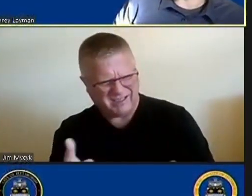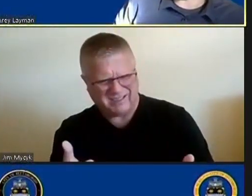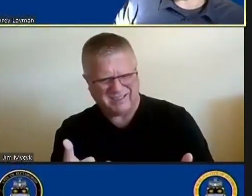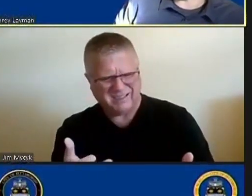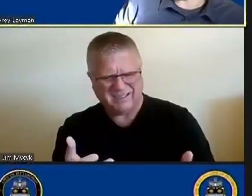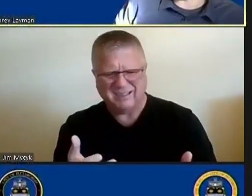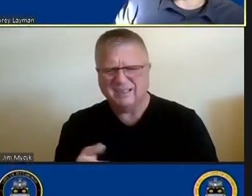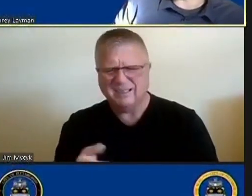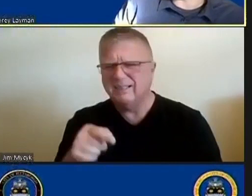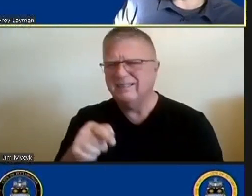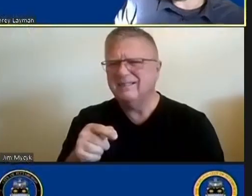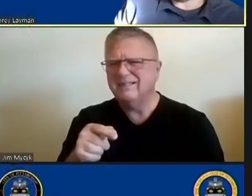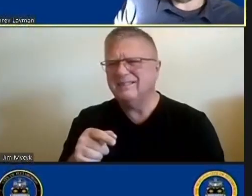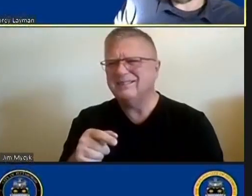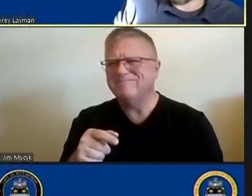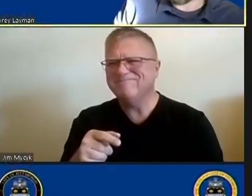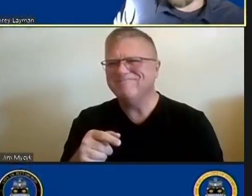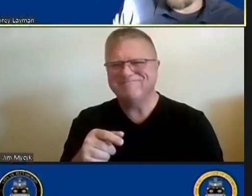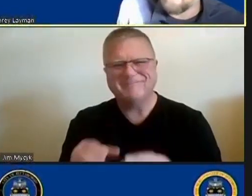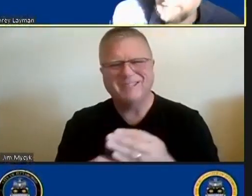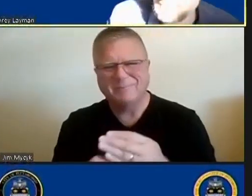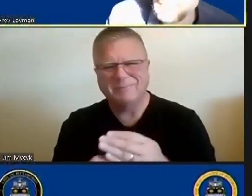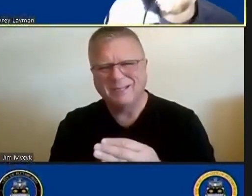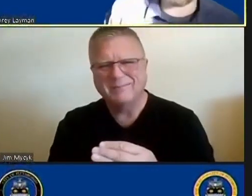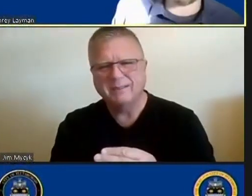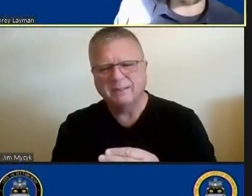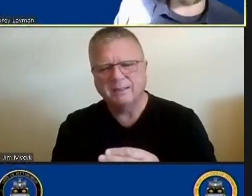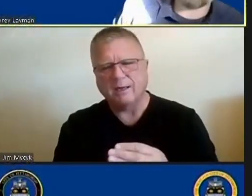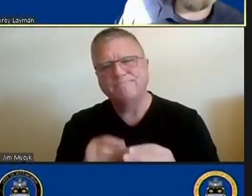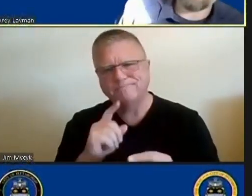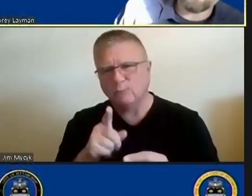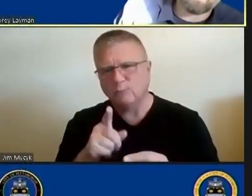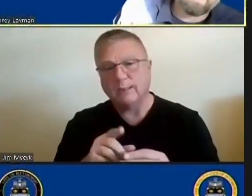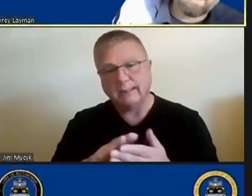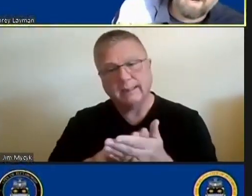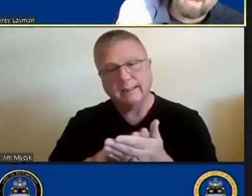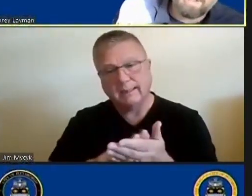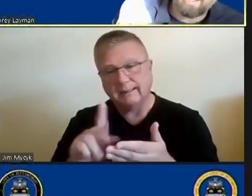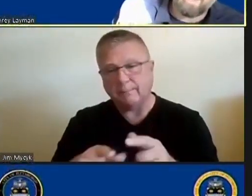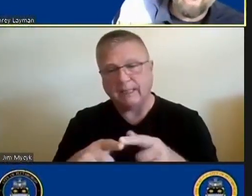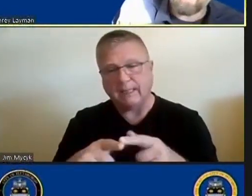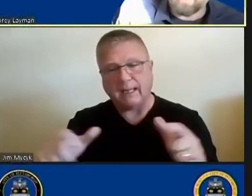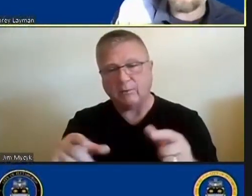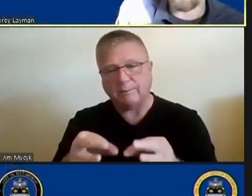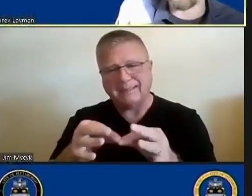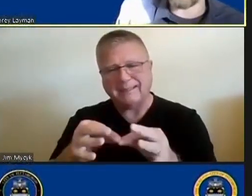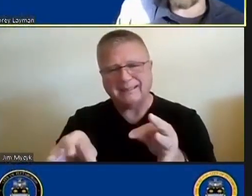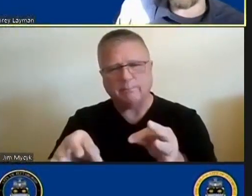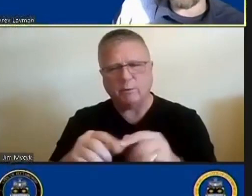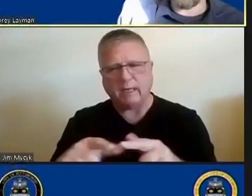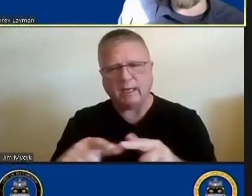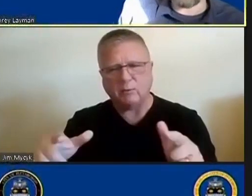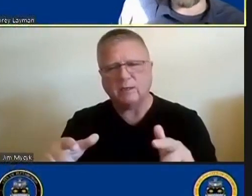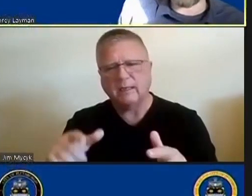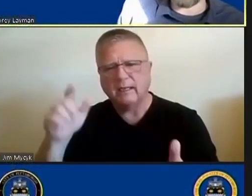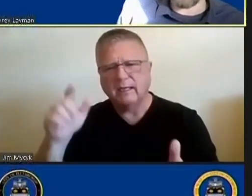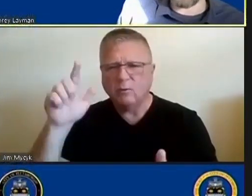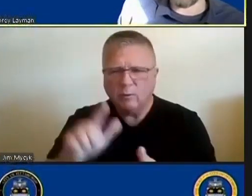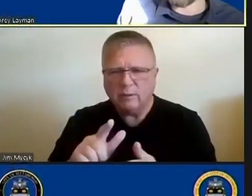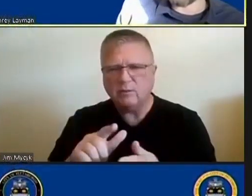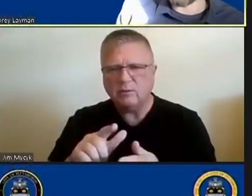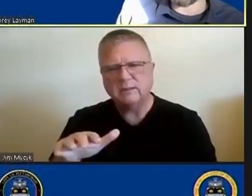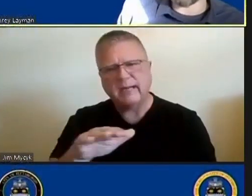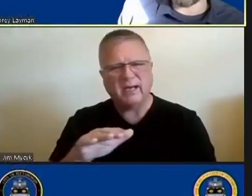This amendment very much cleans that up and simplifies, and it does reduce the areas within the